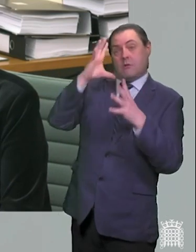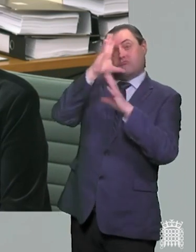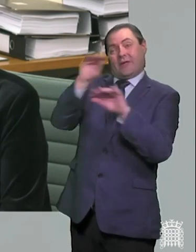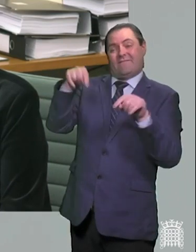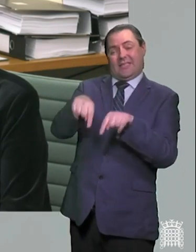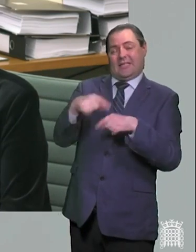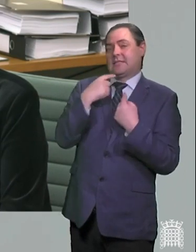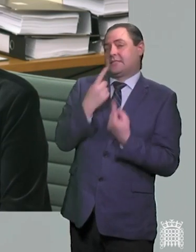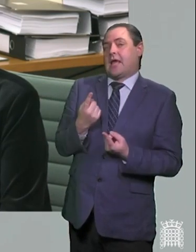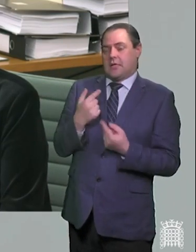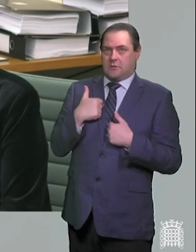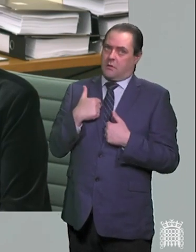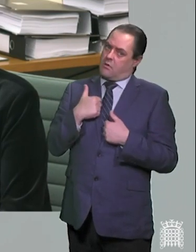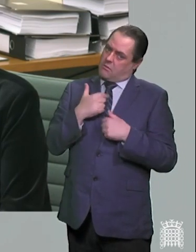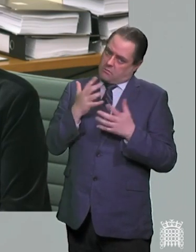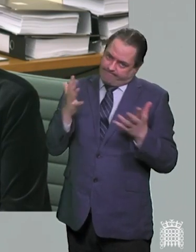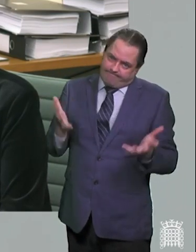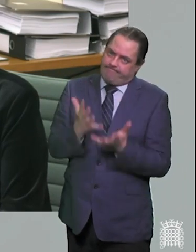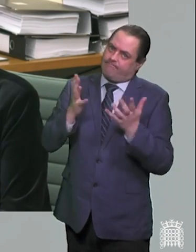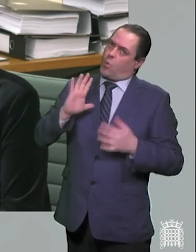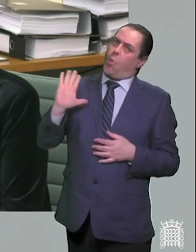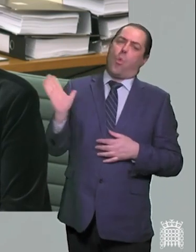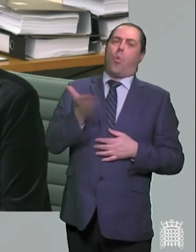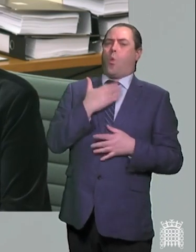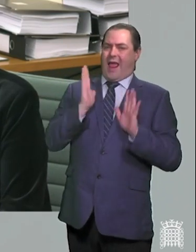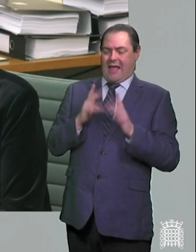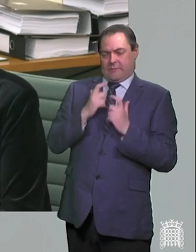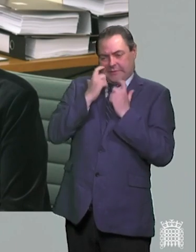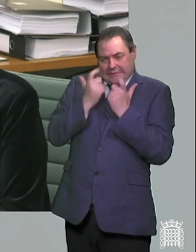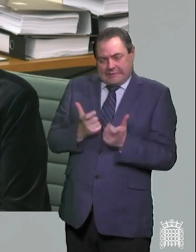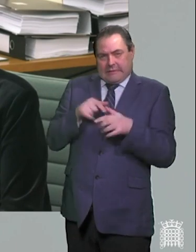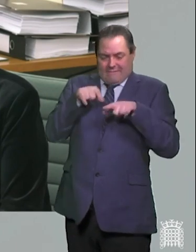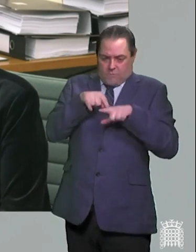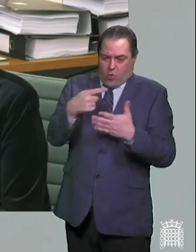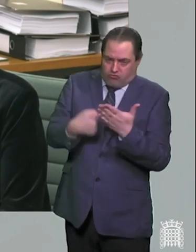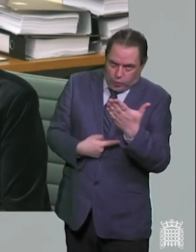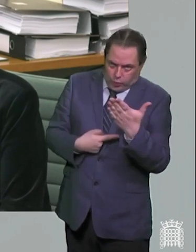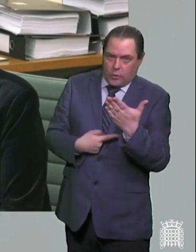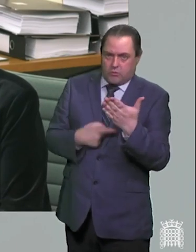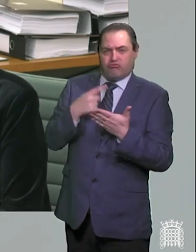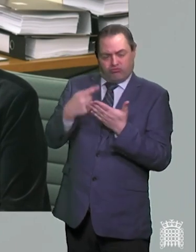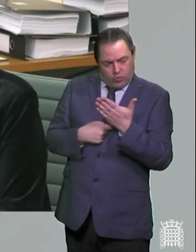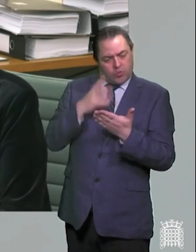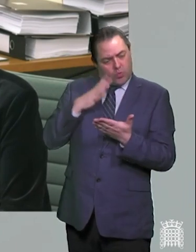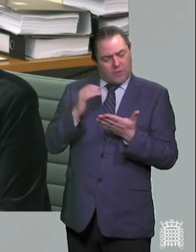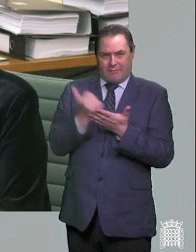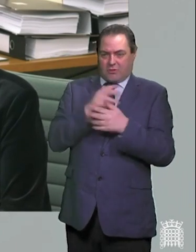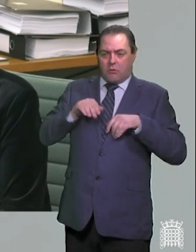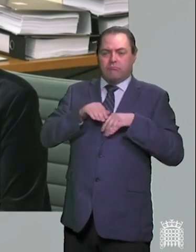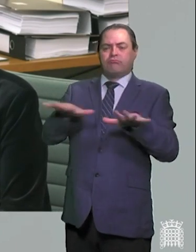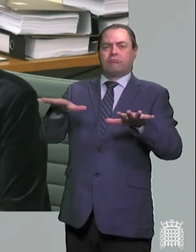quote, "I urge everyone to continue to show restraint and respect the rules which are designed to keep us all